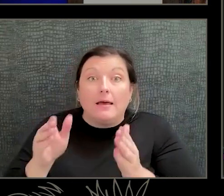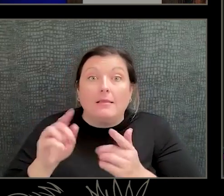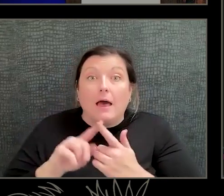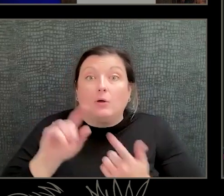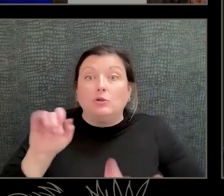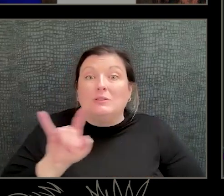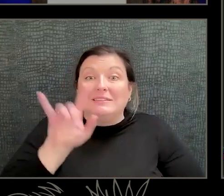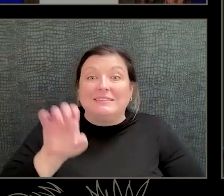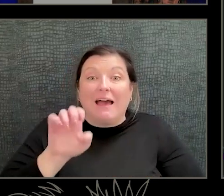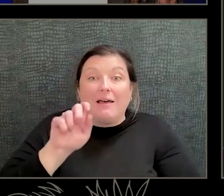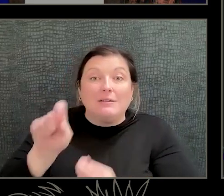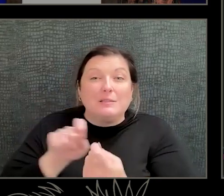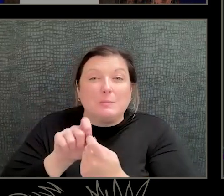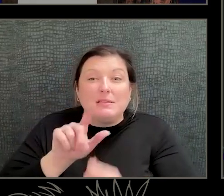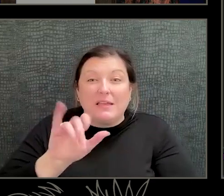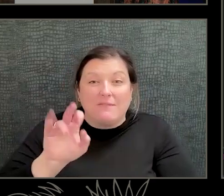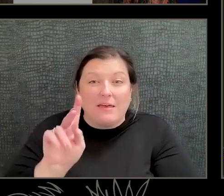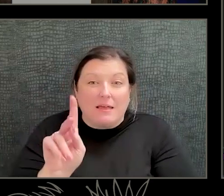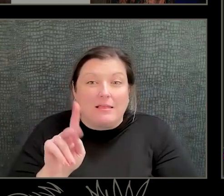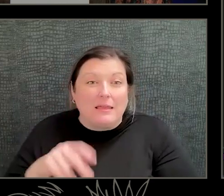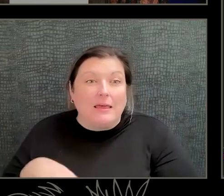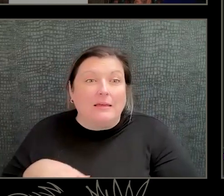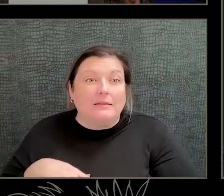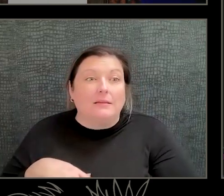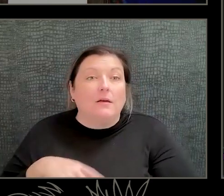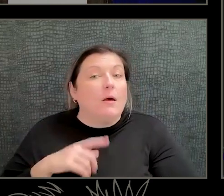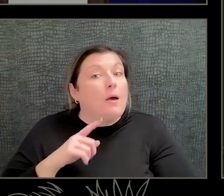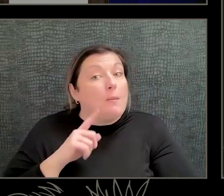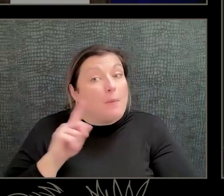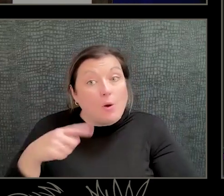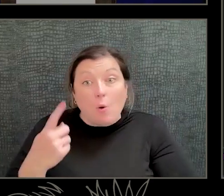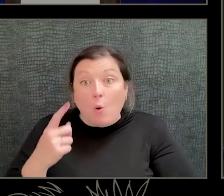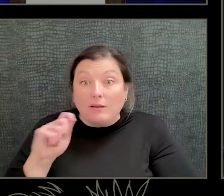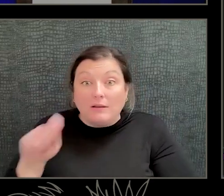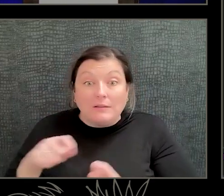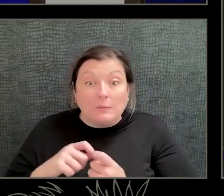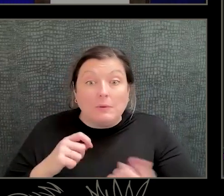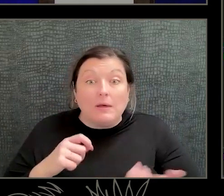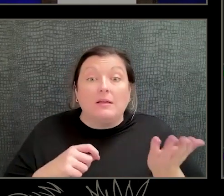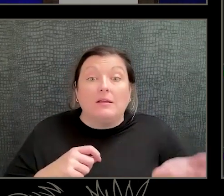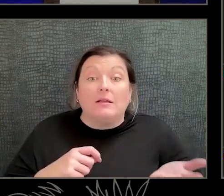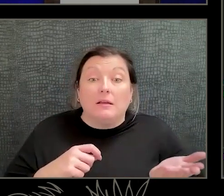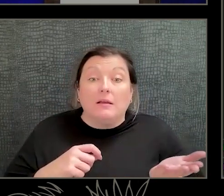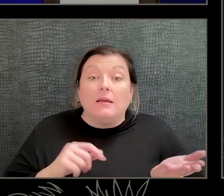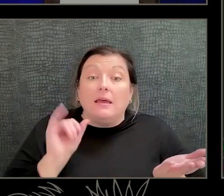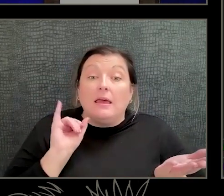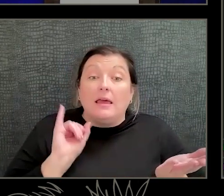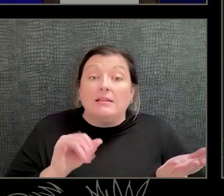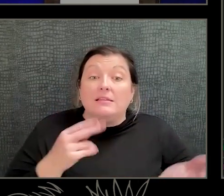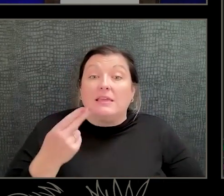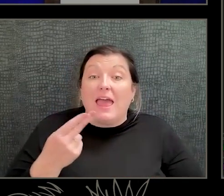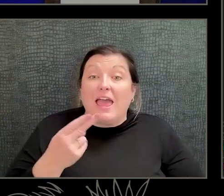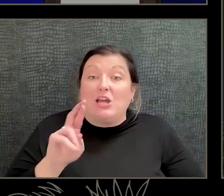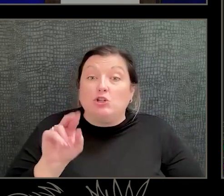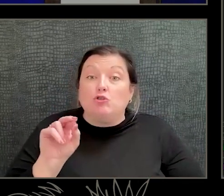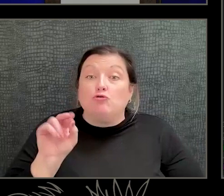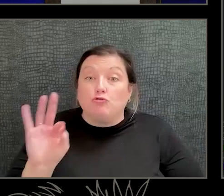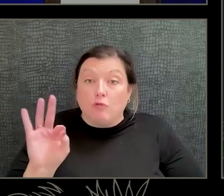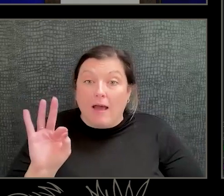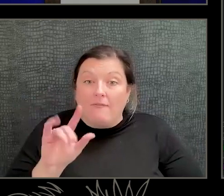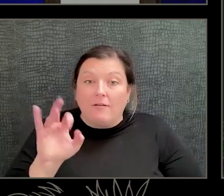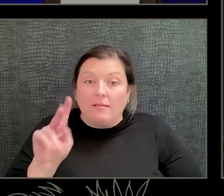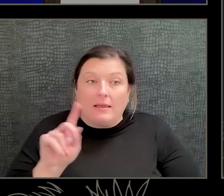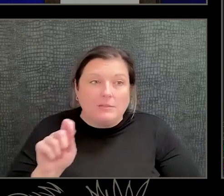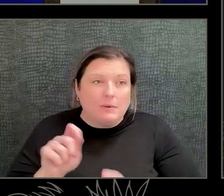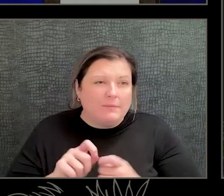style specific links, but only certain types of links. So it's the href link specifically. That's not what I meant. It's